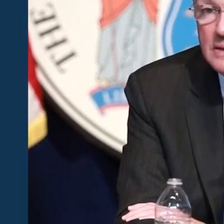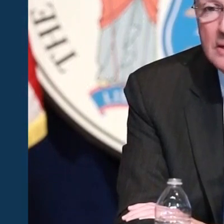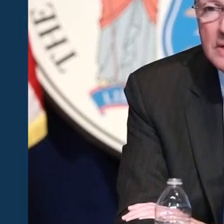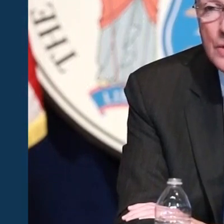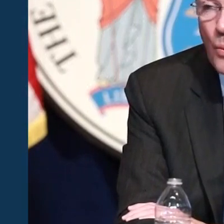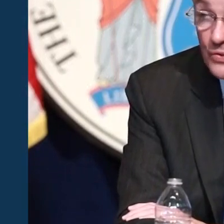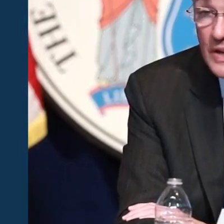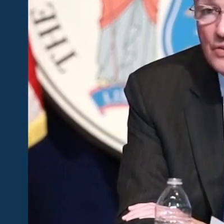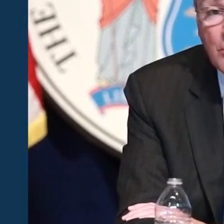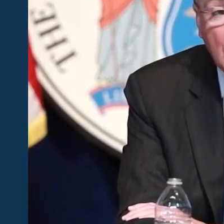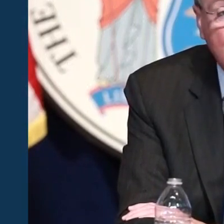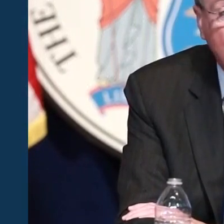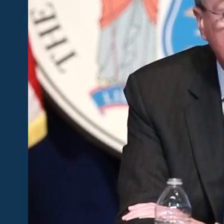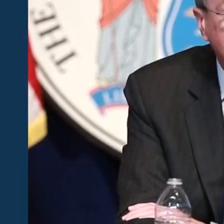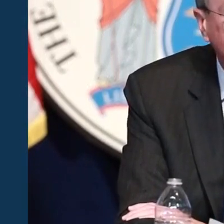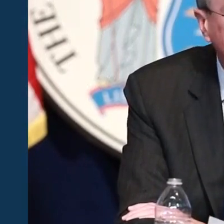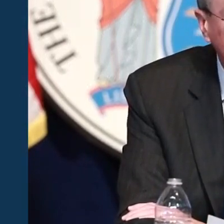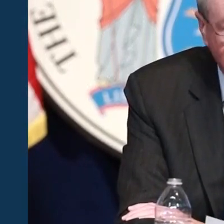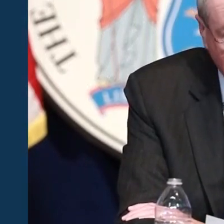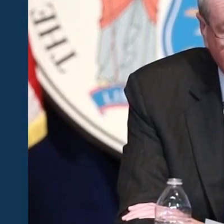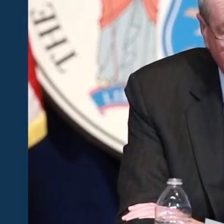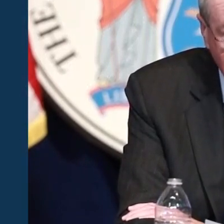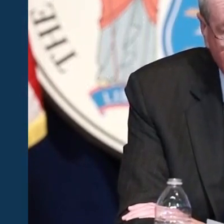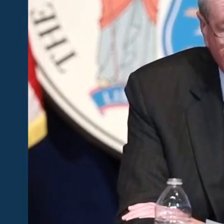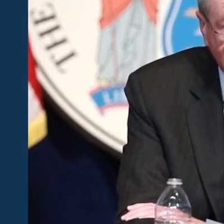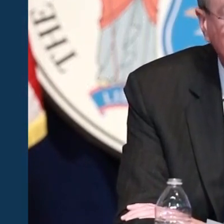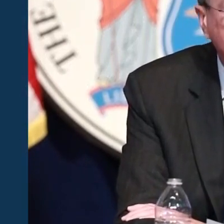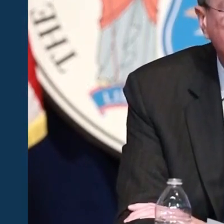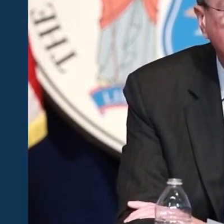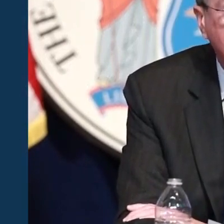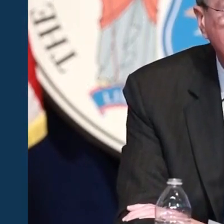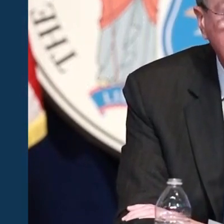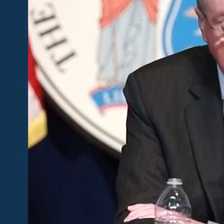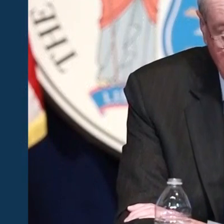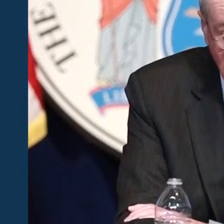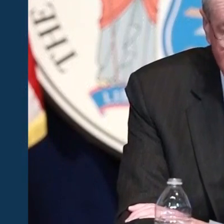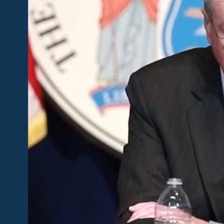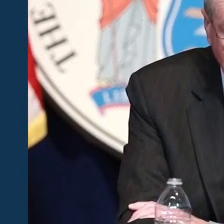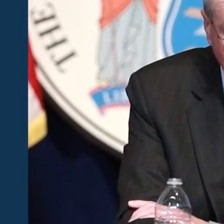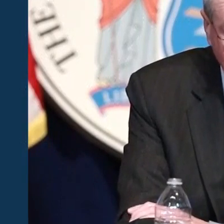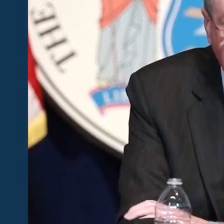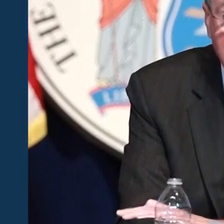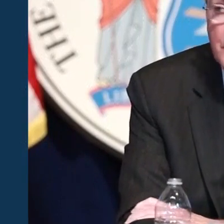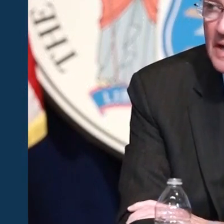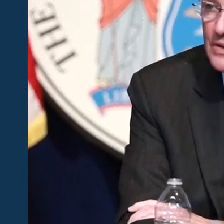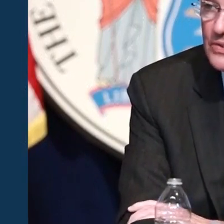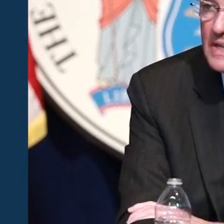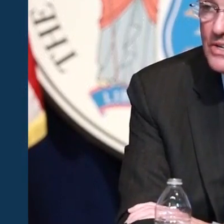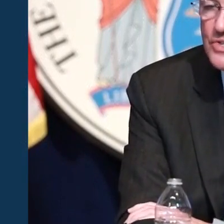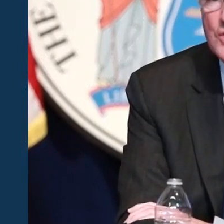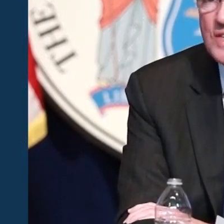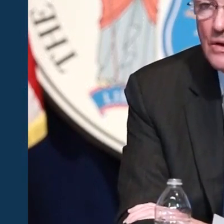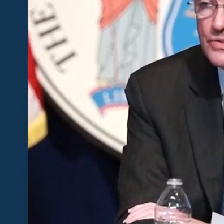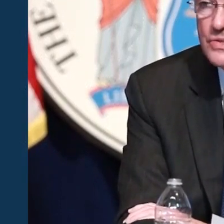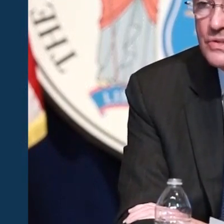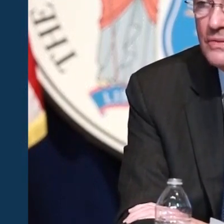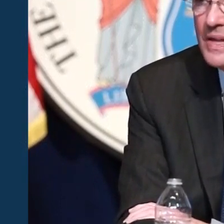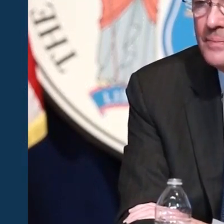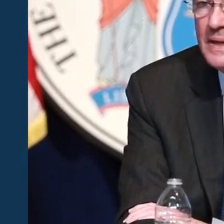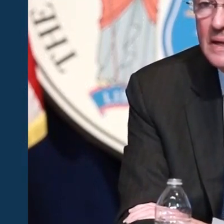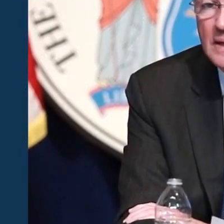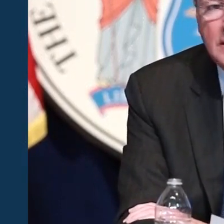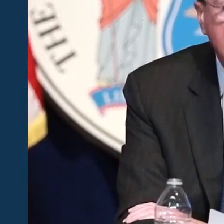ready? In the worst case models right now, 36,000 residents needing to be hospitalized. 6,000